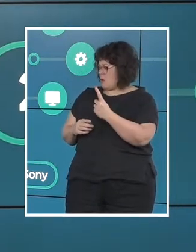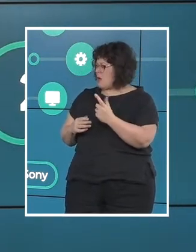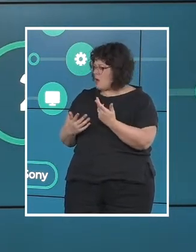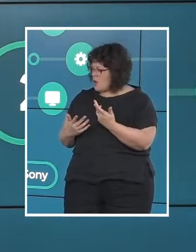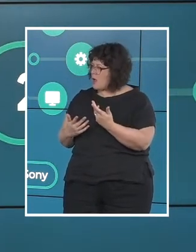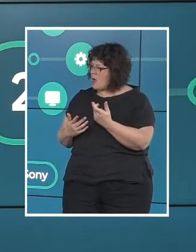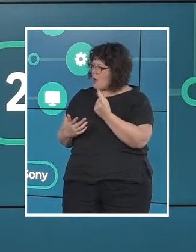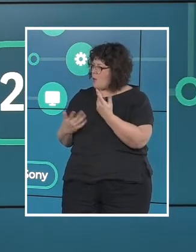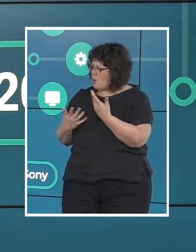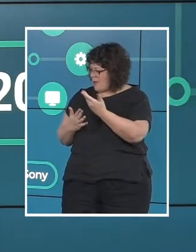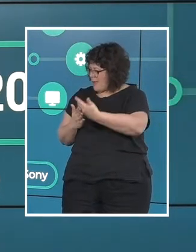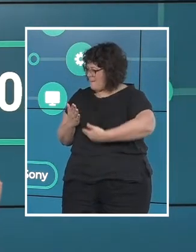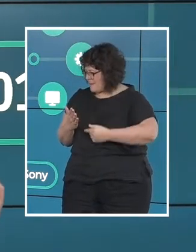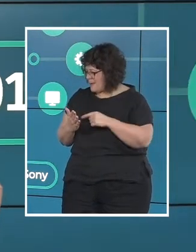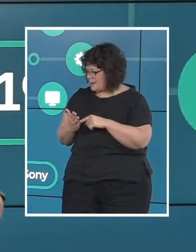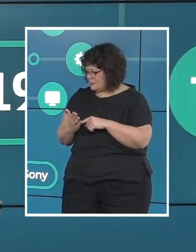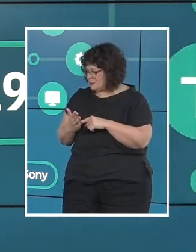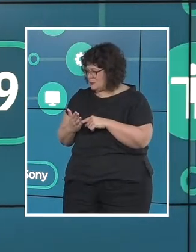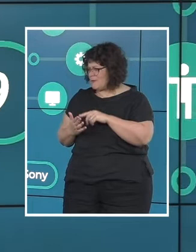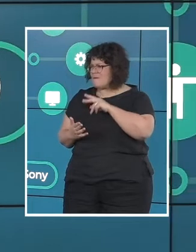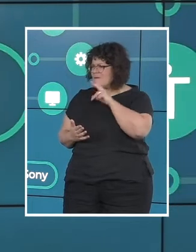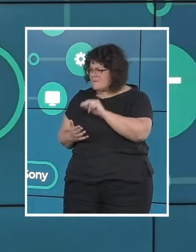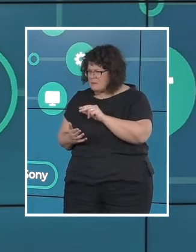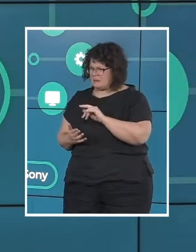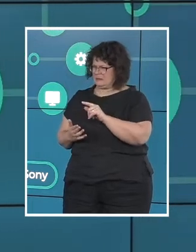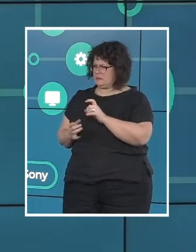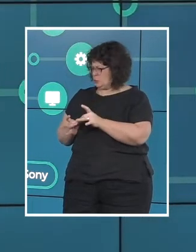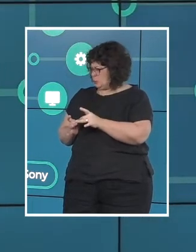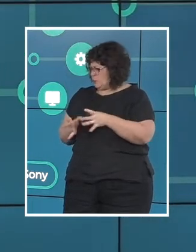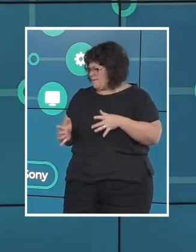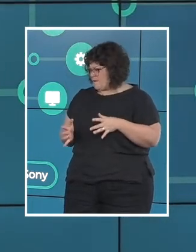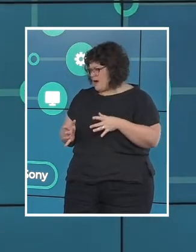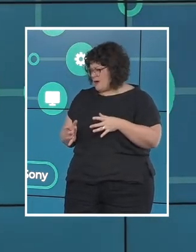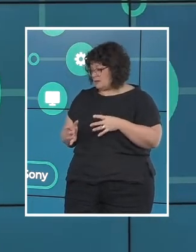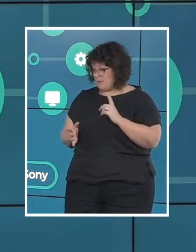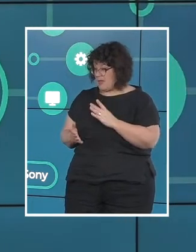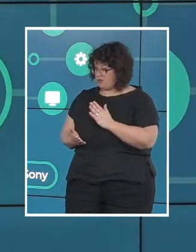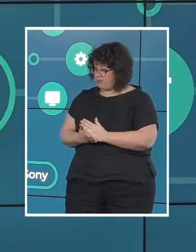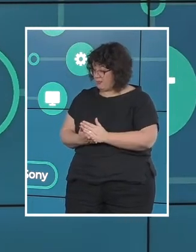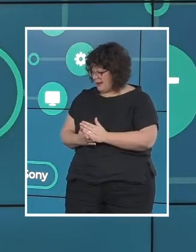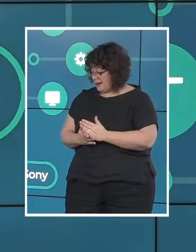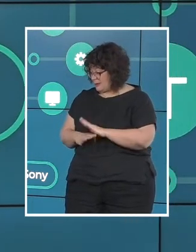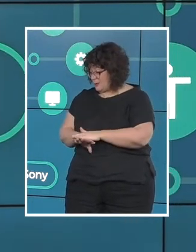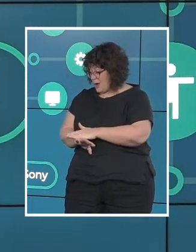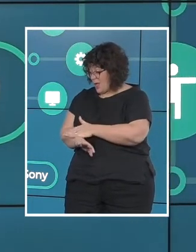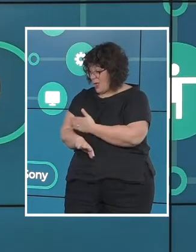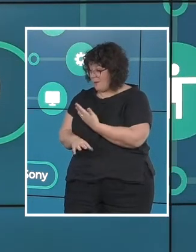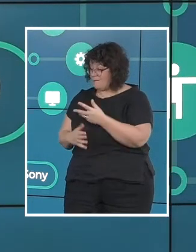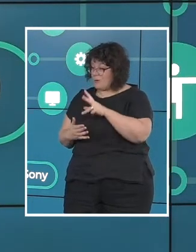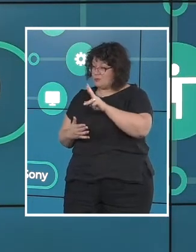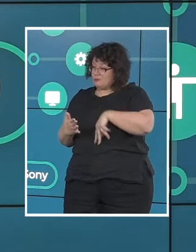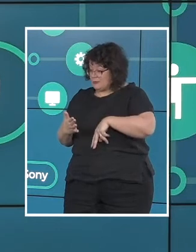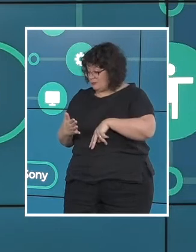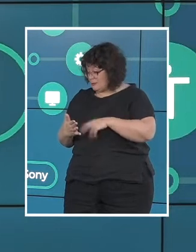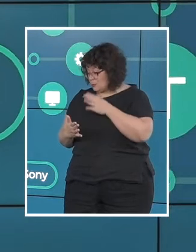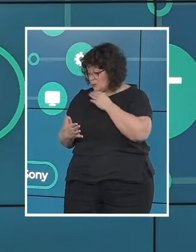bit fast to you, but that's actually really, really slow for our screen reader users. So just remember that it's much more sped up.